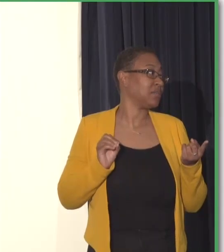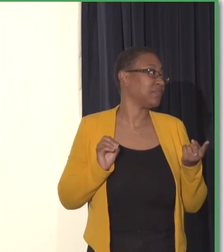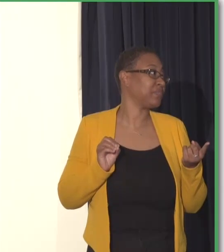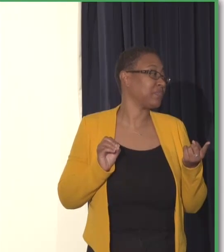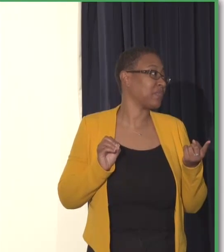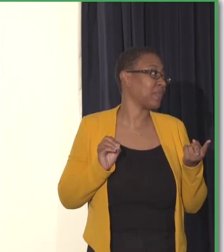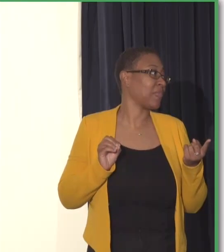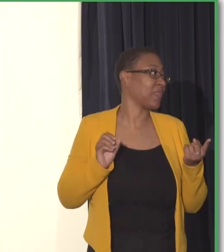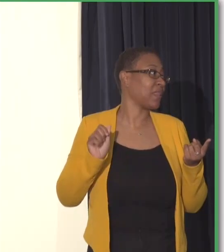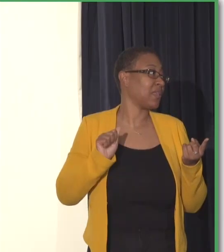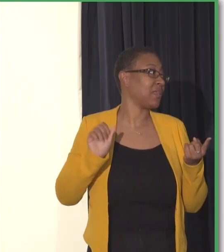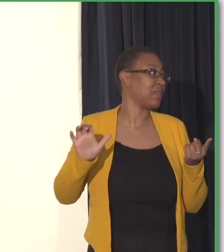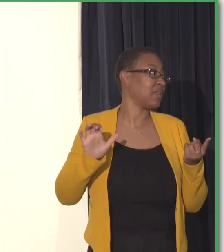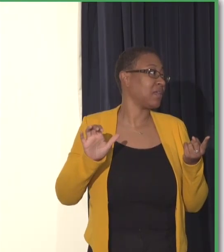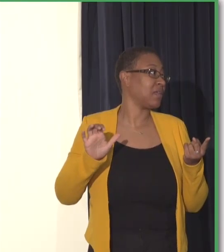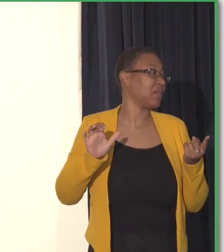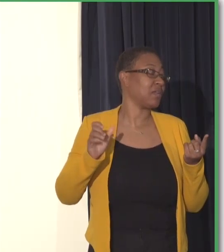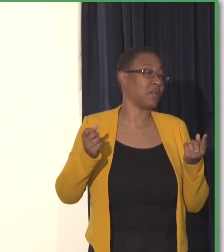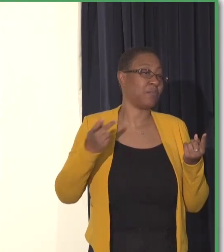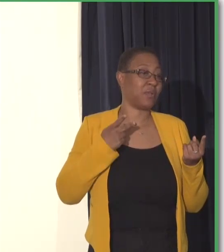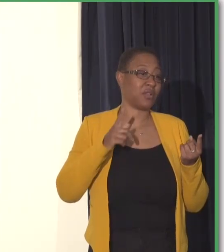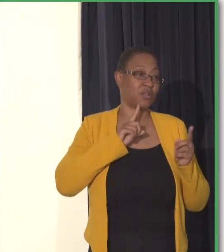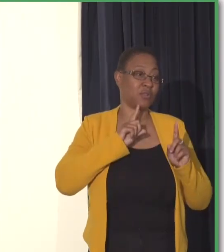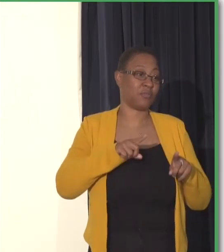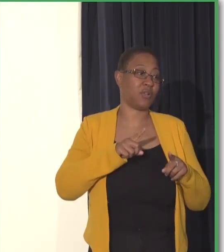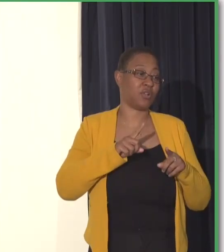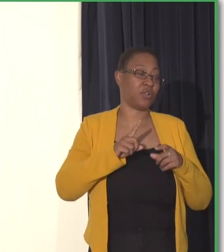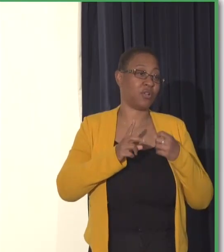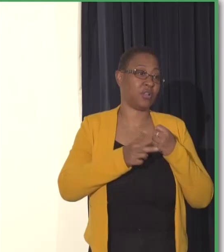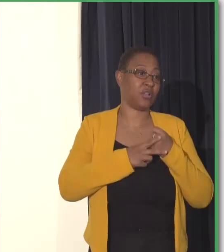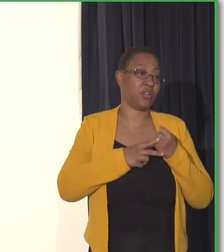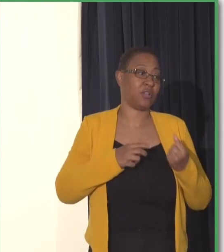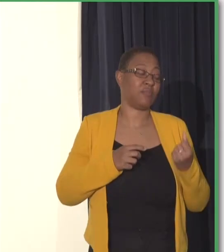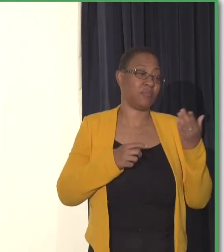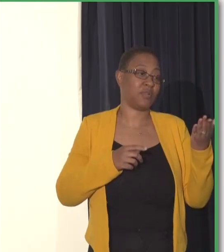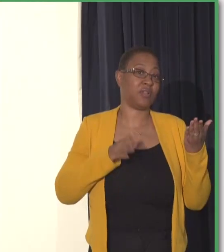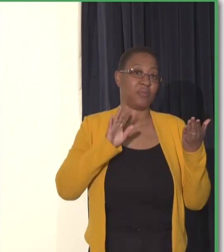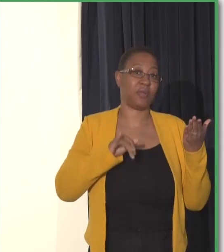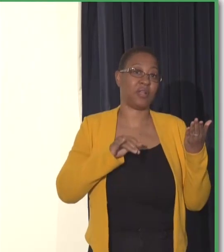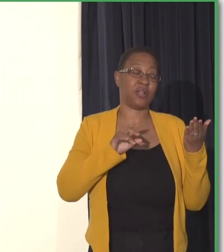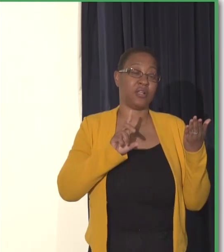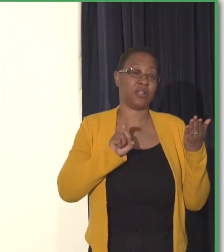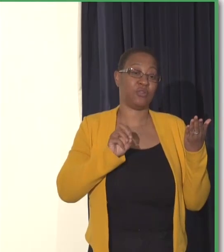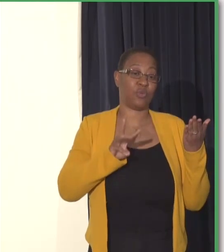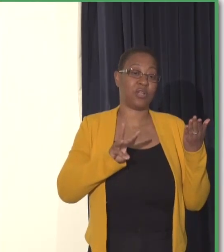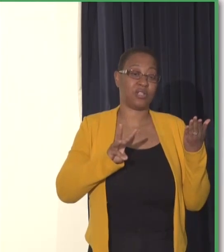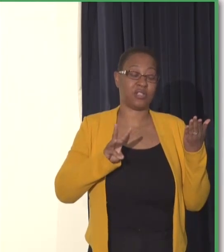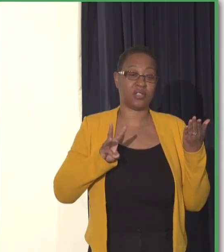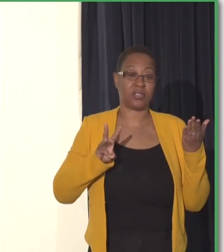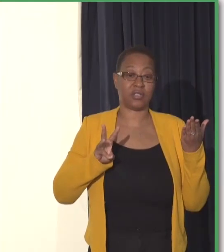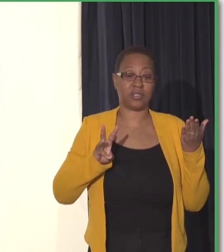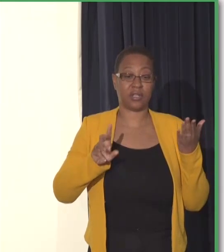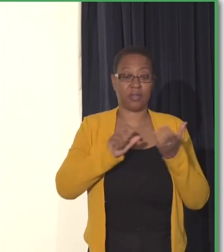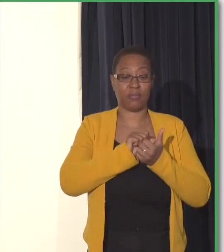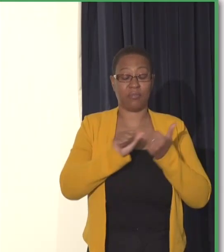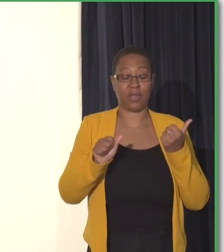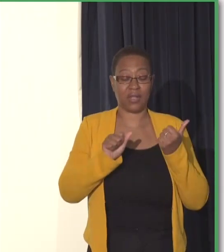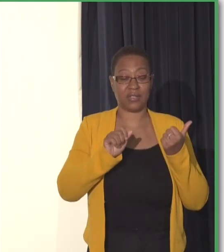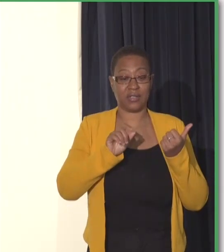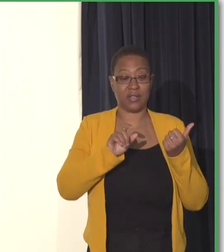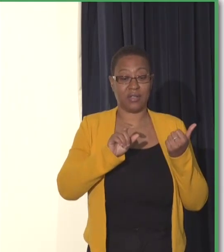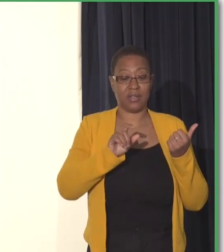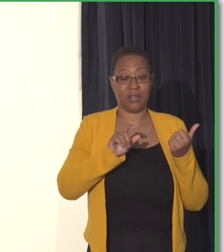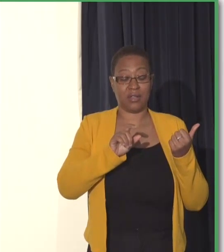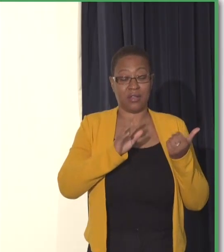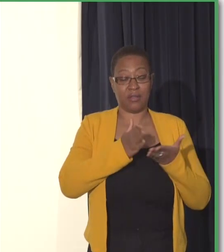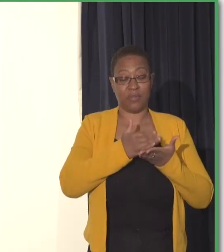the assistant chief would get back with us and give us a report on the reserve. The motion was made by Commissioner DeWash to pass the budget, and